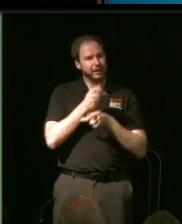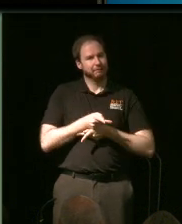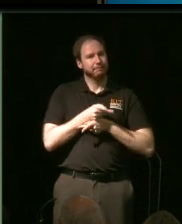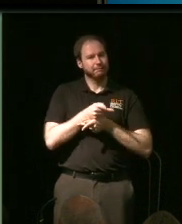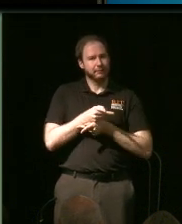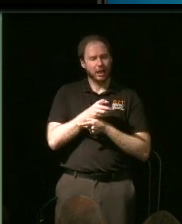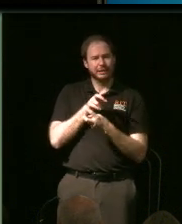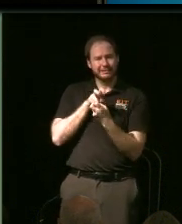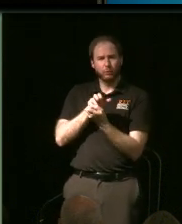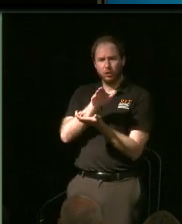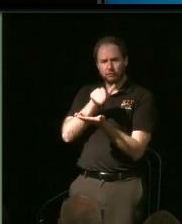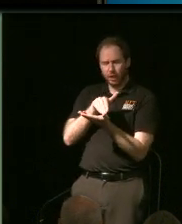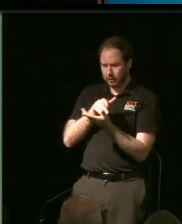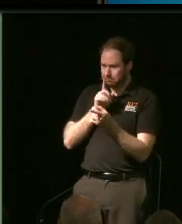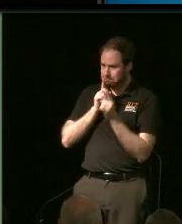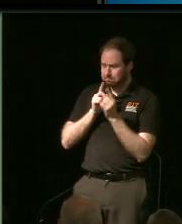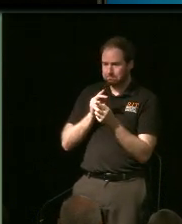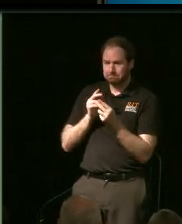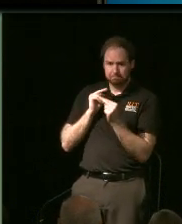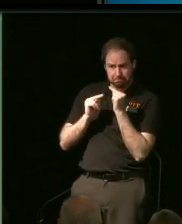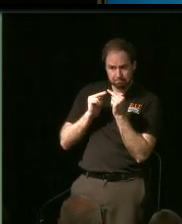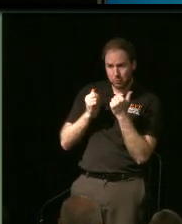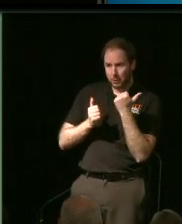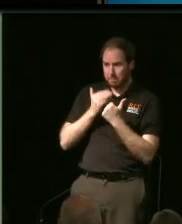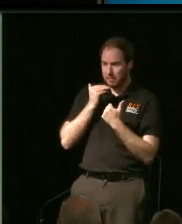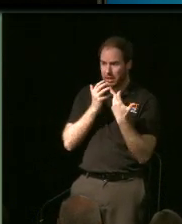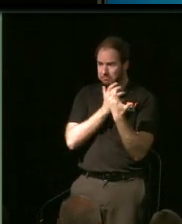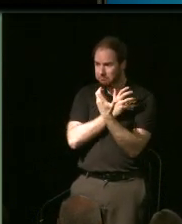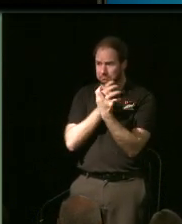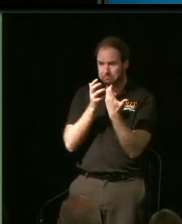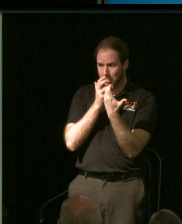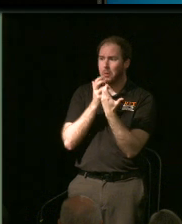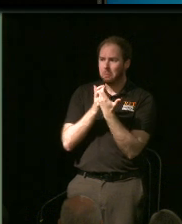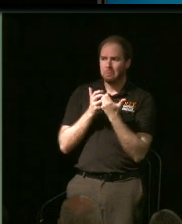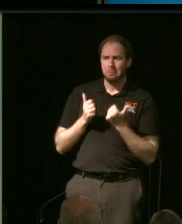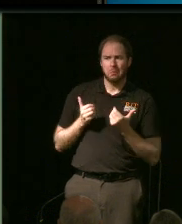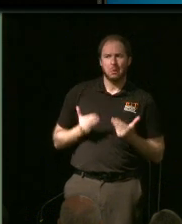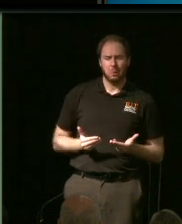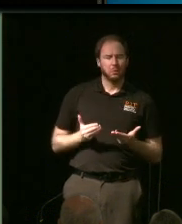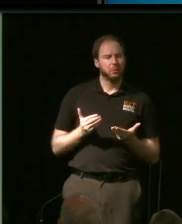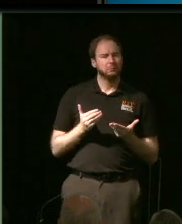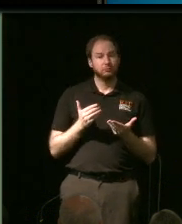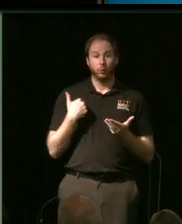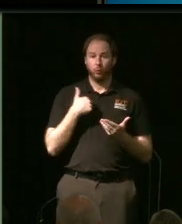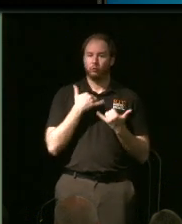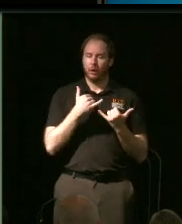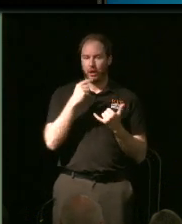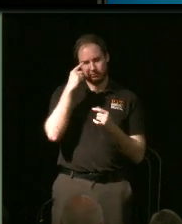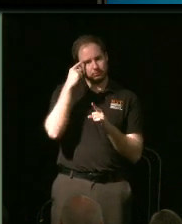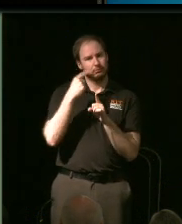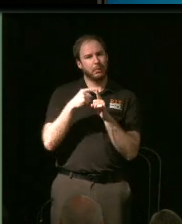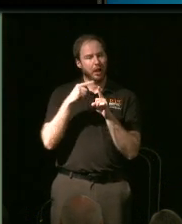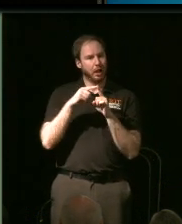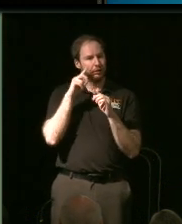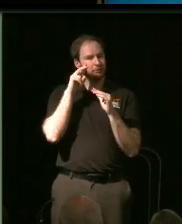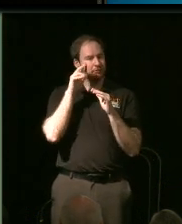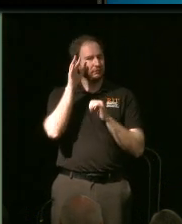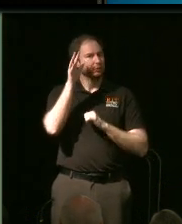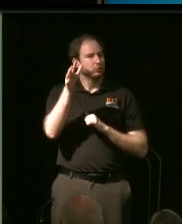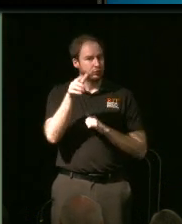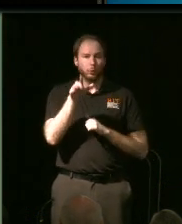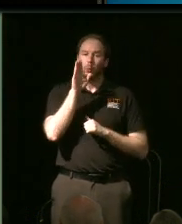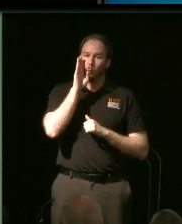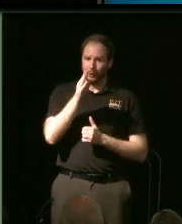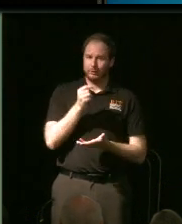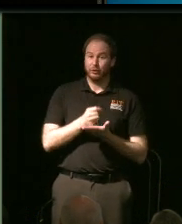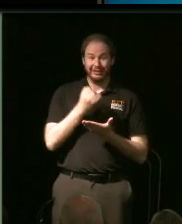with your physician to make the right decision. We live in very, very positive times. You will be treated, especially